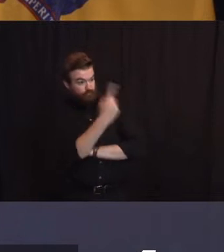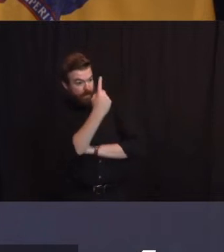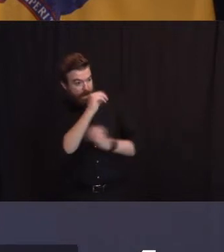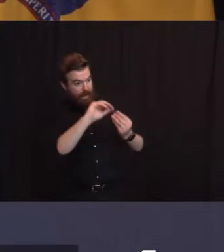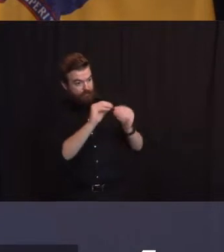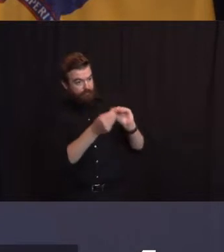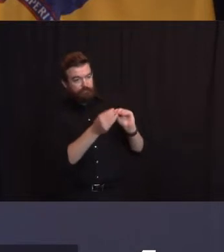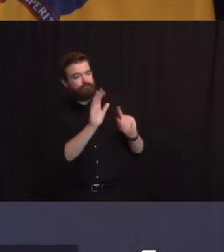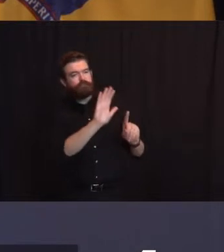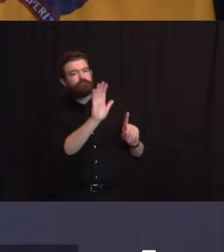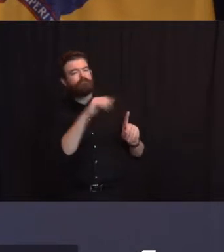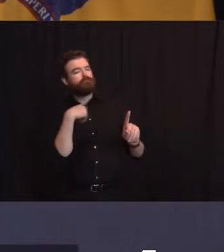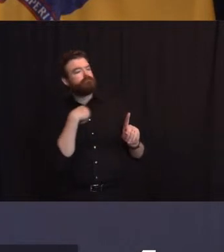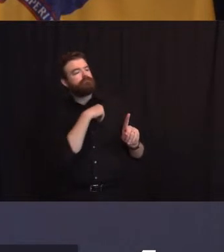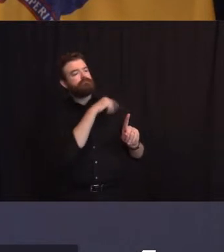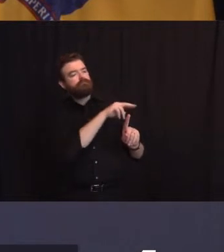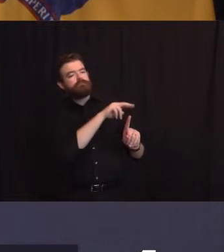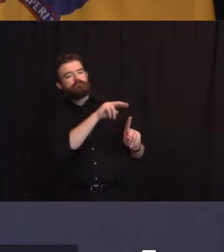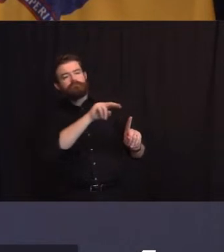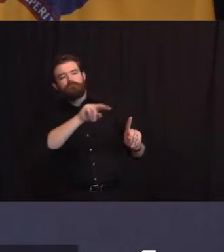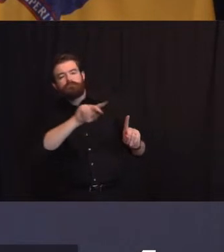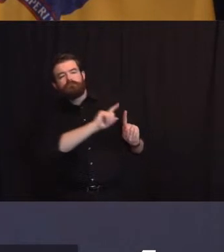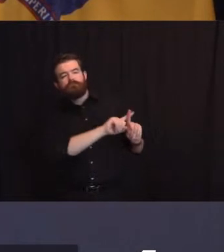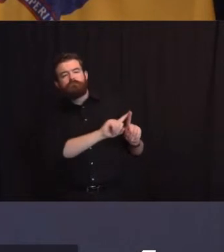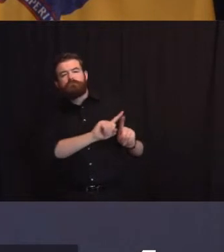And that's the stuff that you hear us talking about.